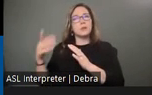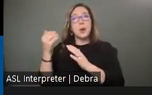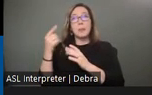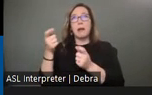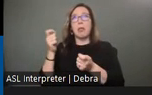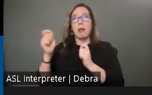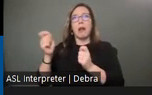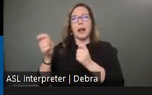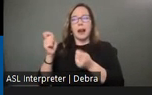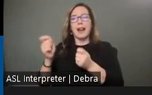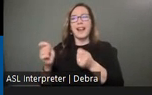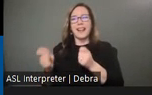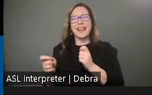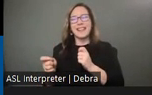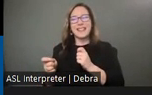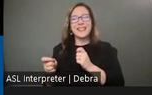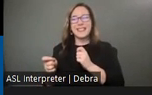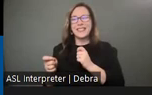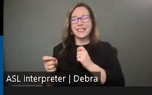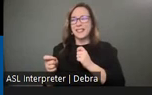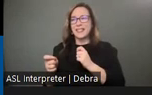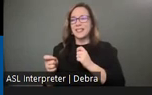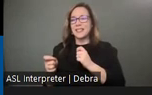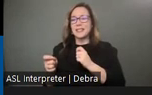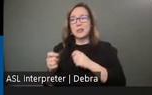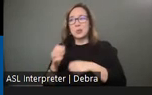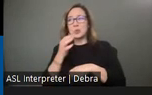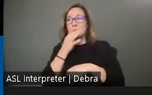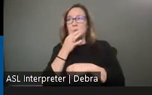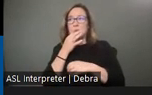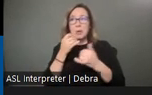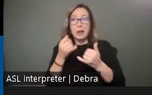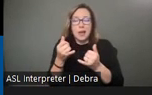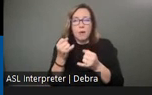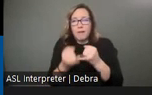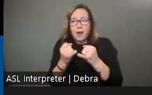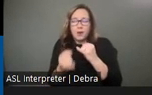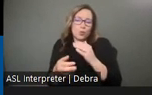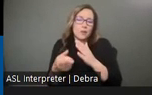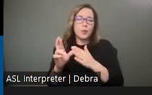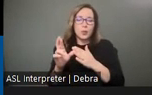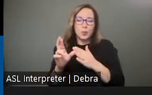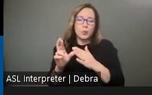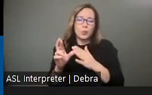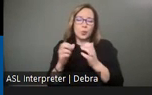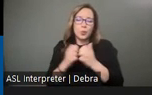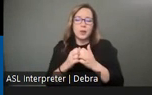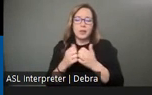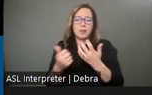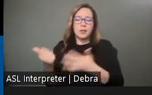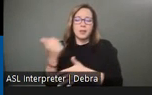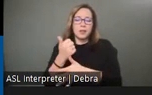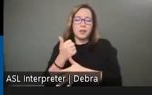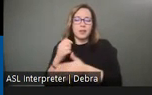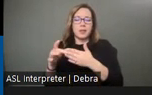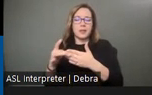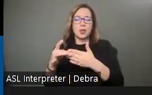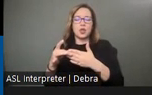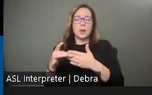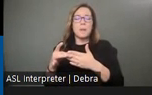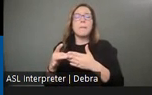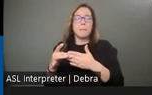changing. And we are going through some of that final review with our senior leadership and just putting the